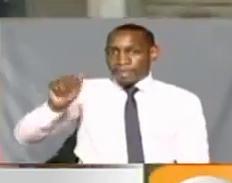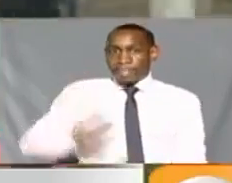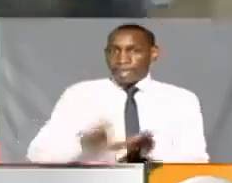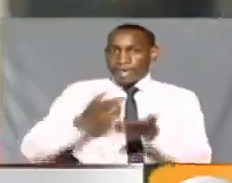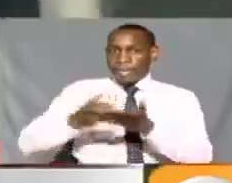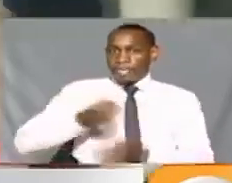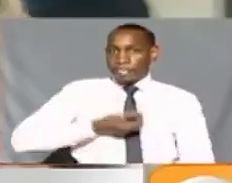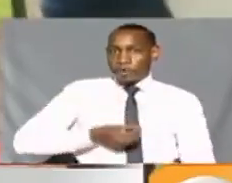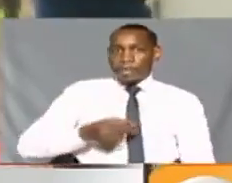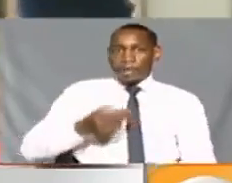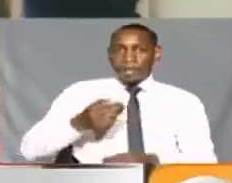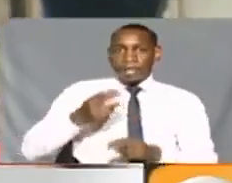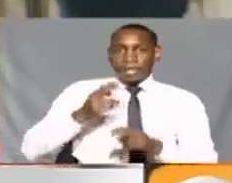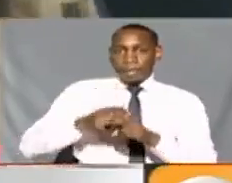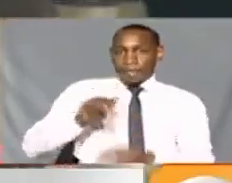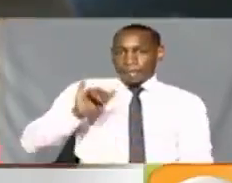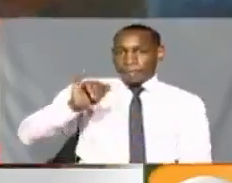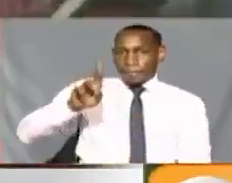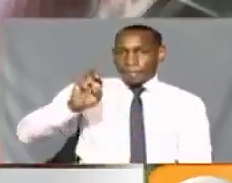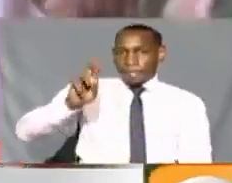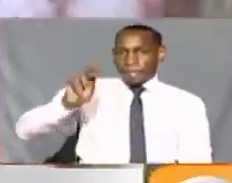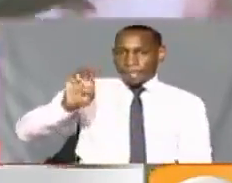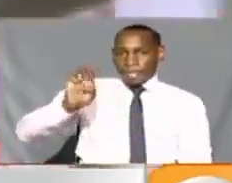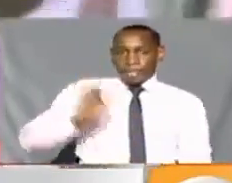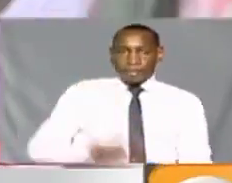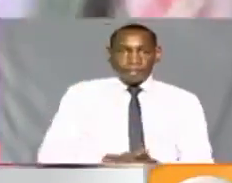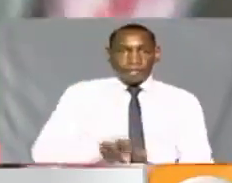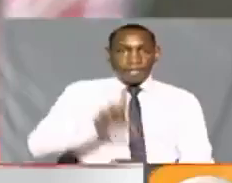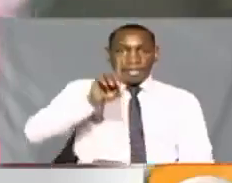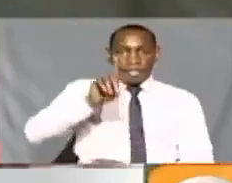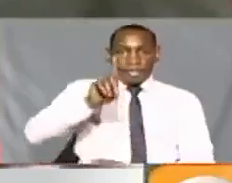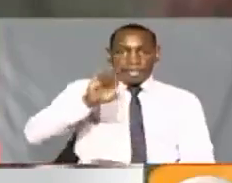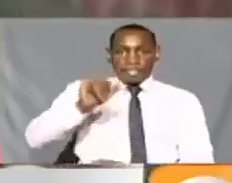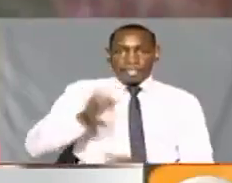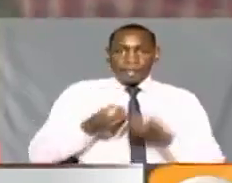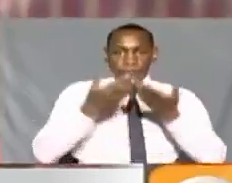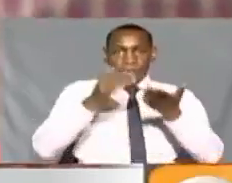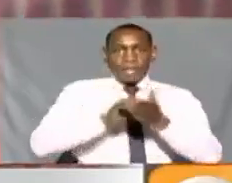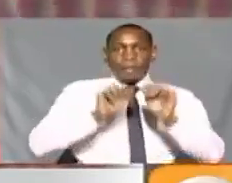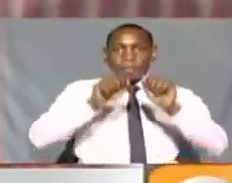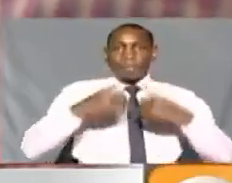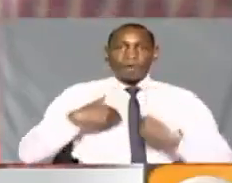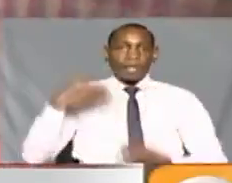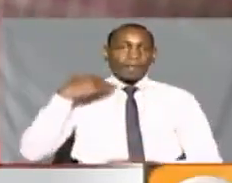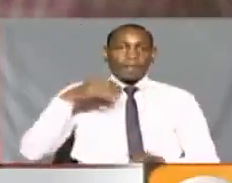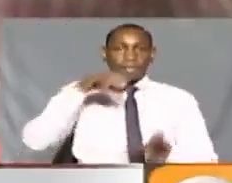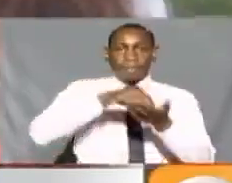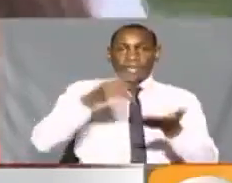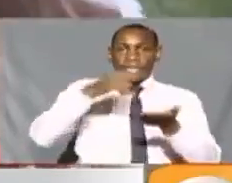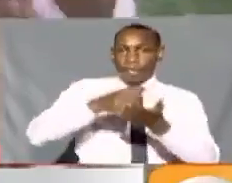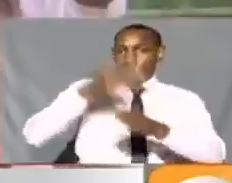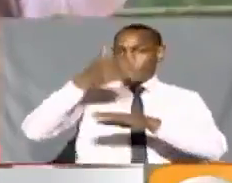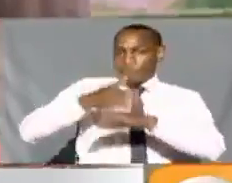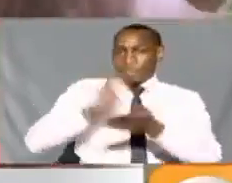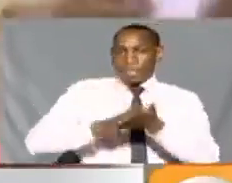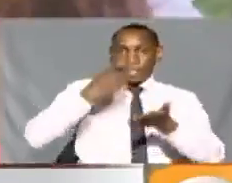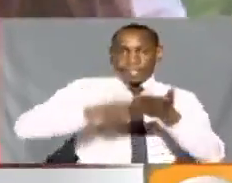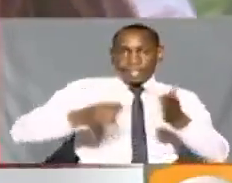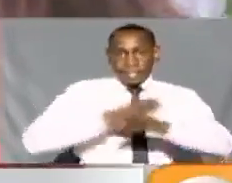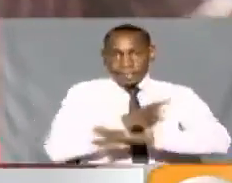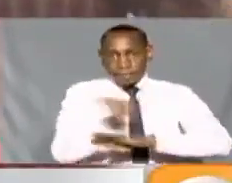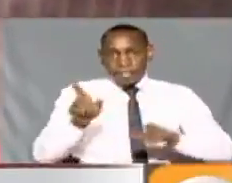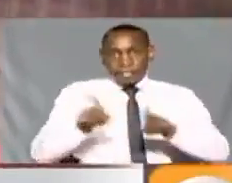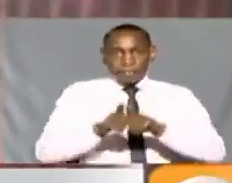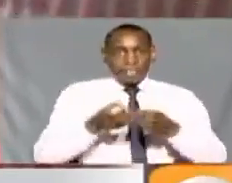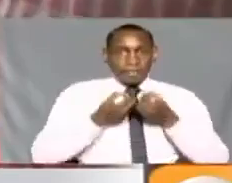owner is a lady known as Irene Mweni. DCI sources revealed that Echesa could face a litany of criminal charges, including forgery, tax evasion,